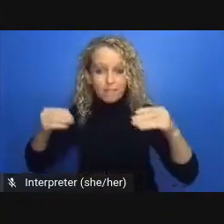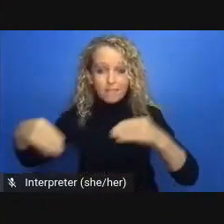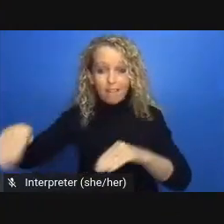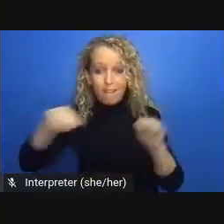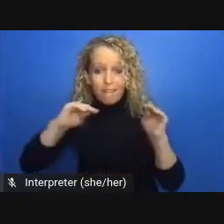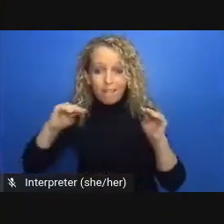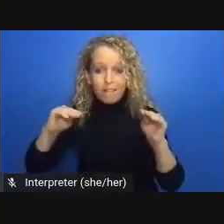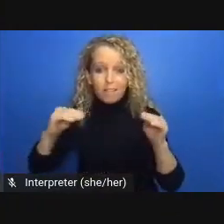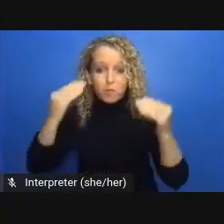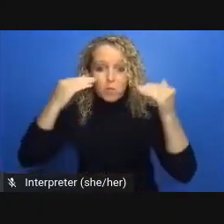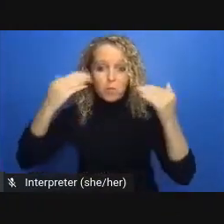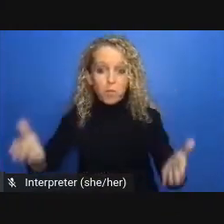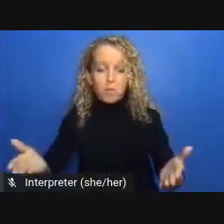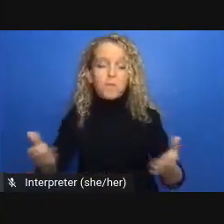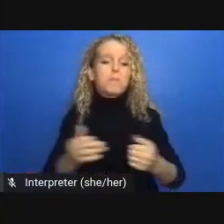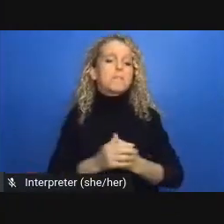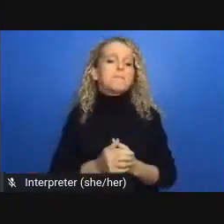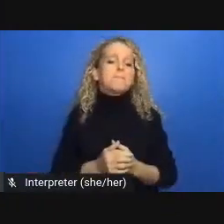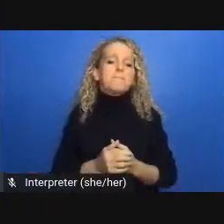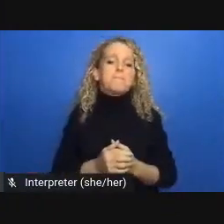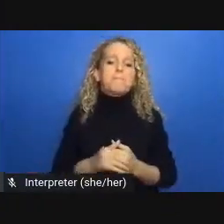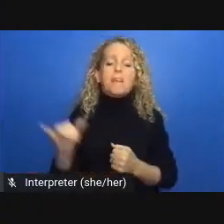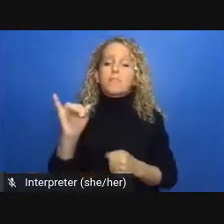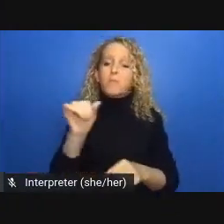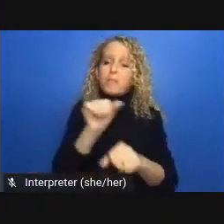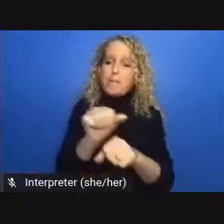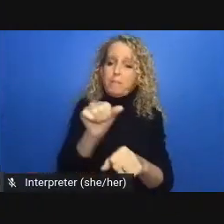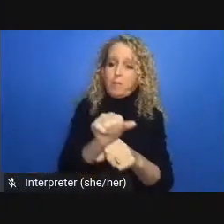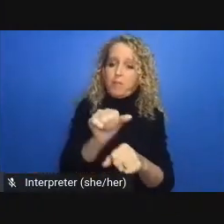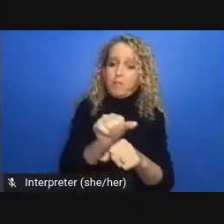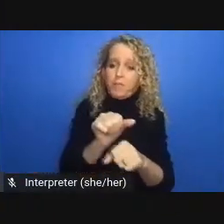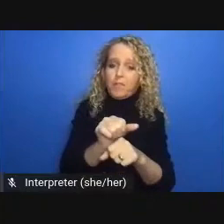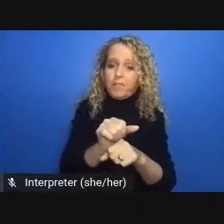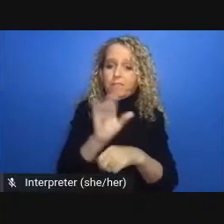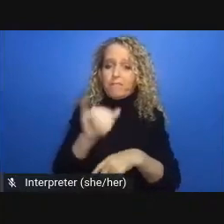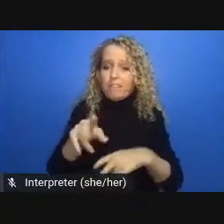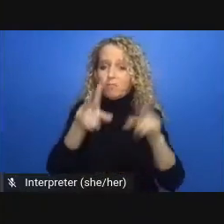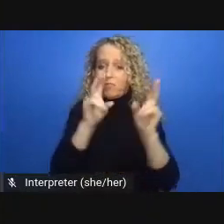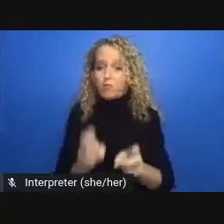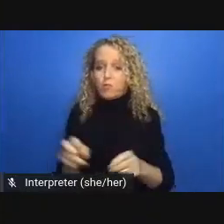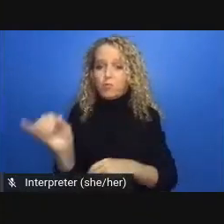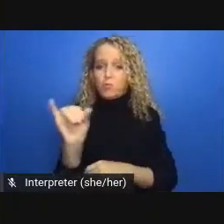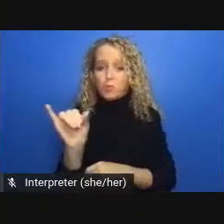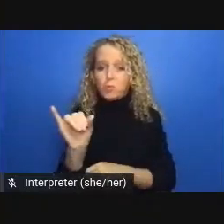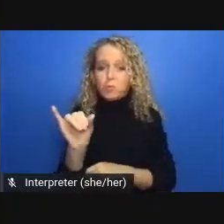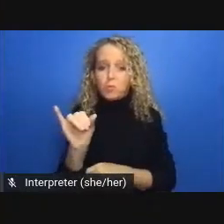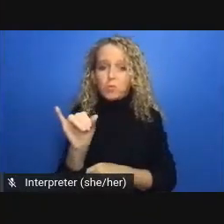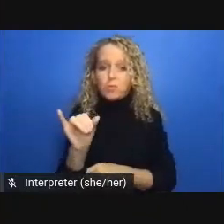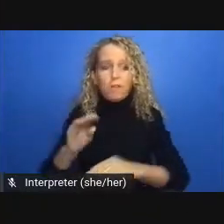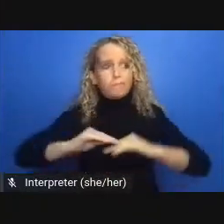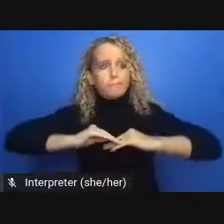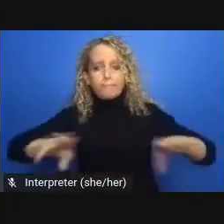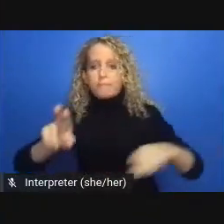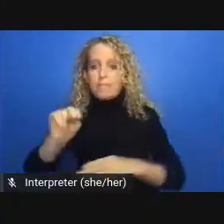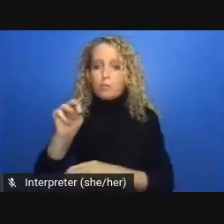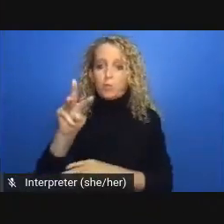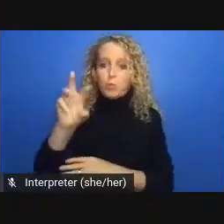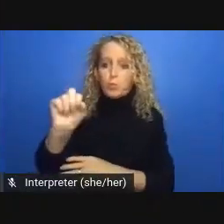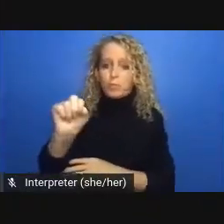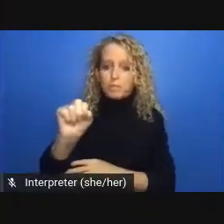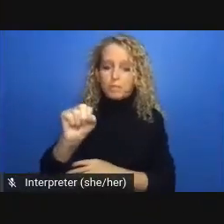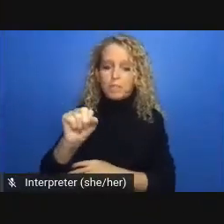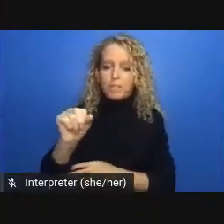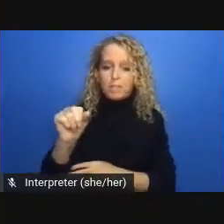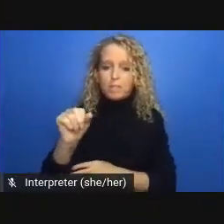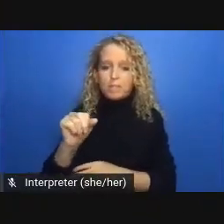people. The labor issue, which our colleagues will talk about and made the press, you know, huge issue in food production,